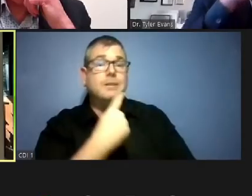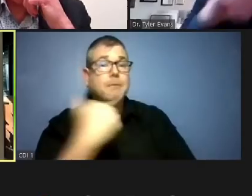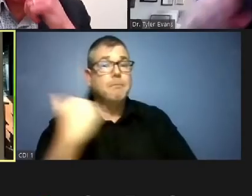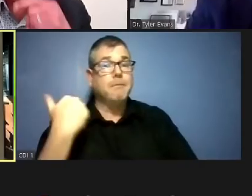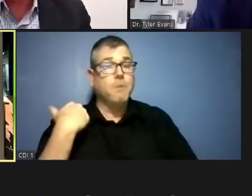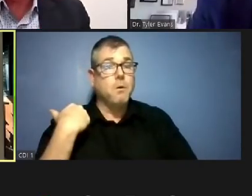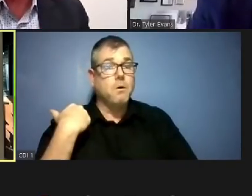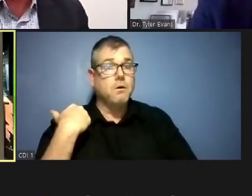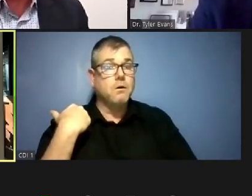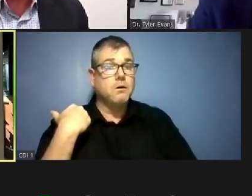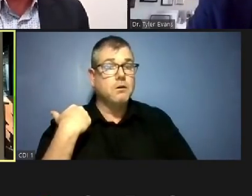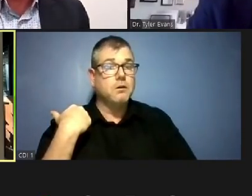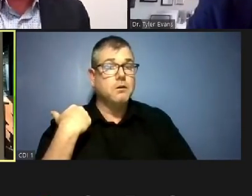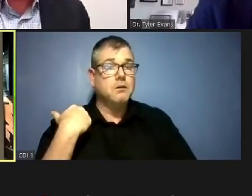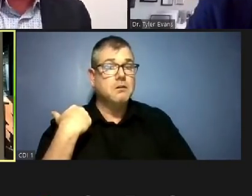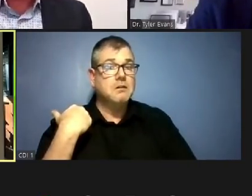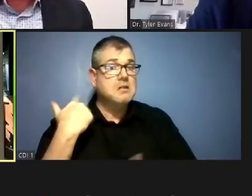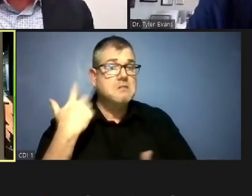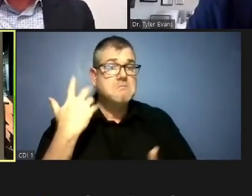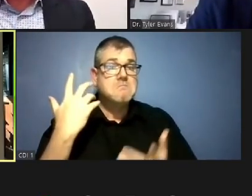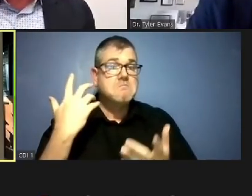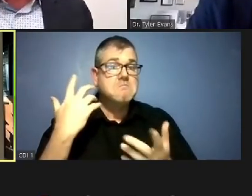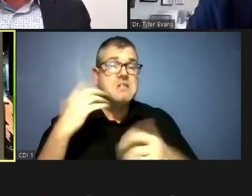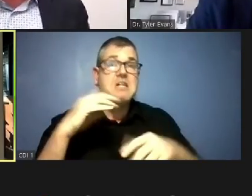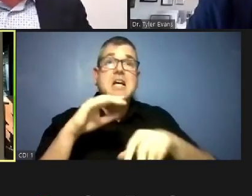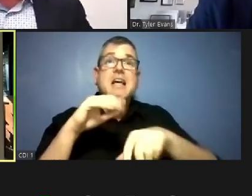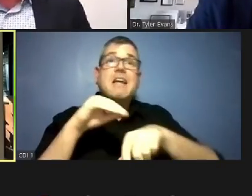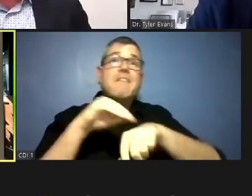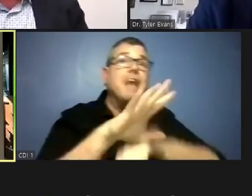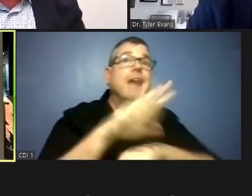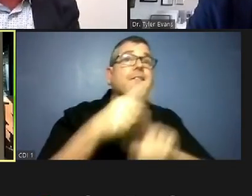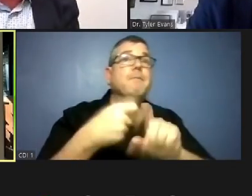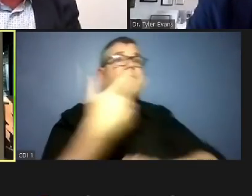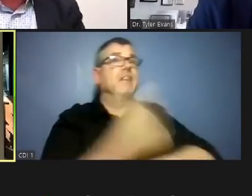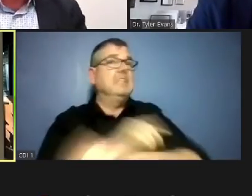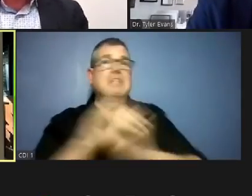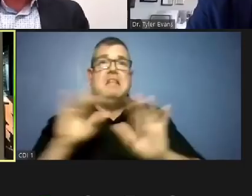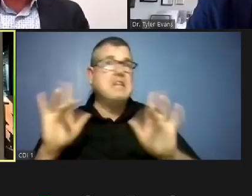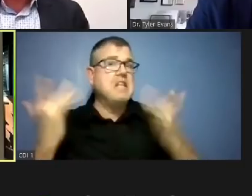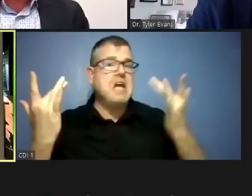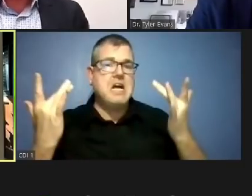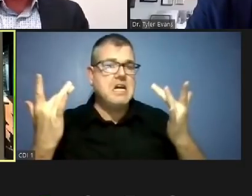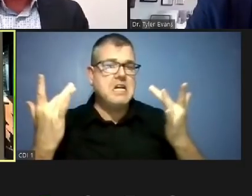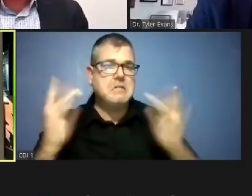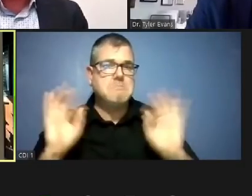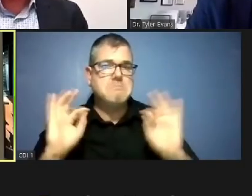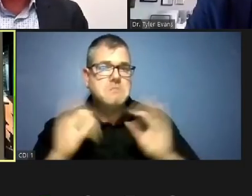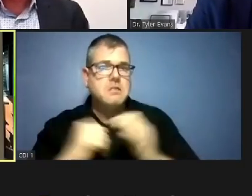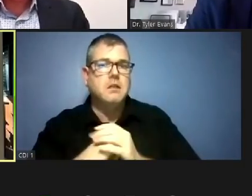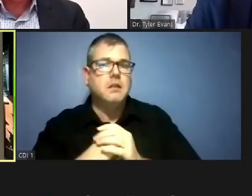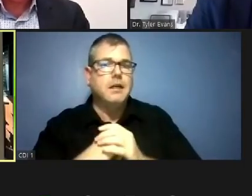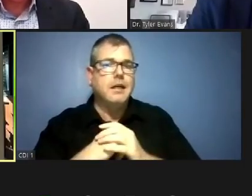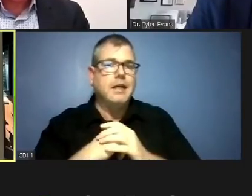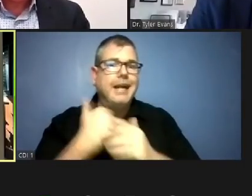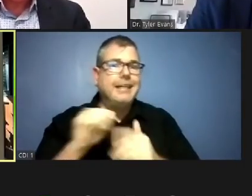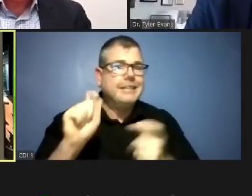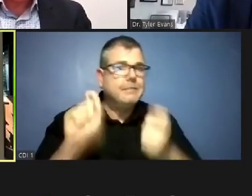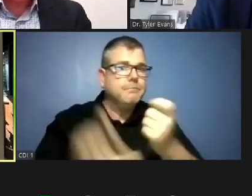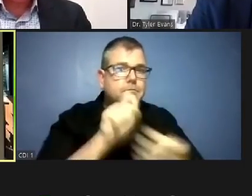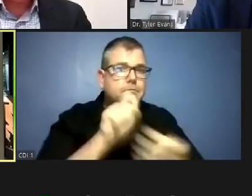effects from the vaccine, but we have a few specific questions about if someone has had anaphylactic shock